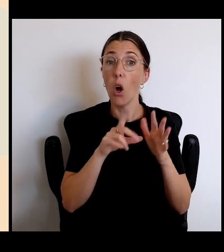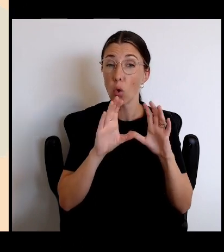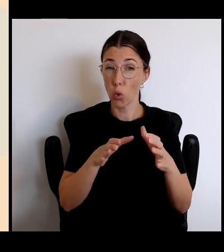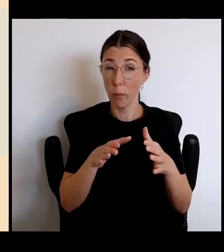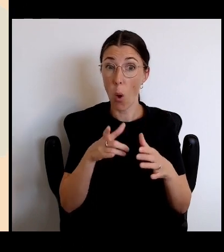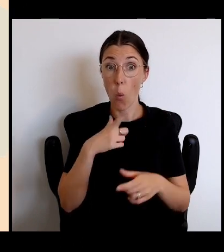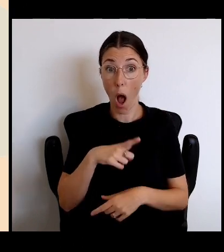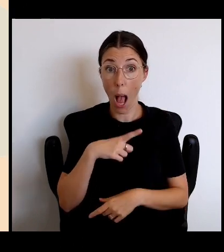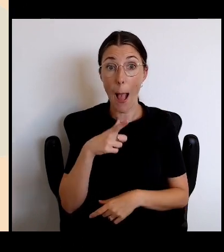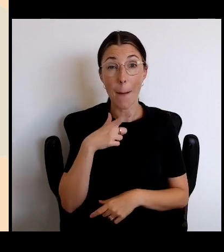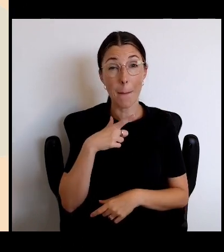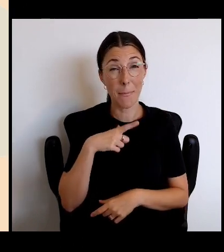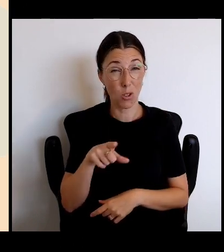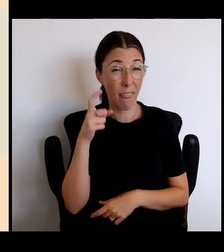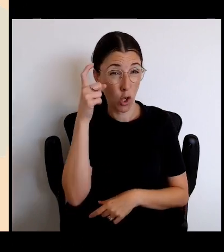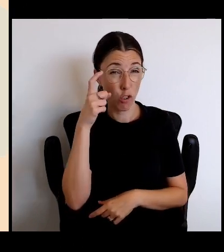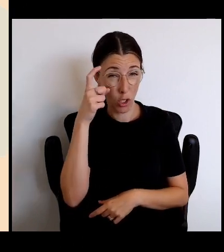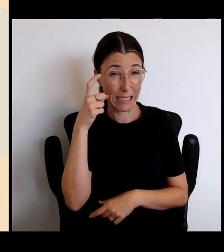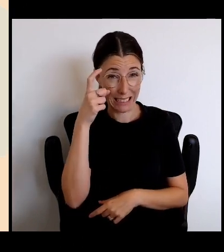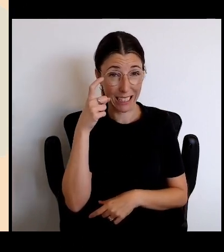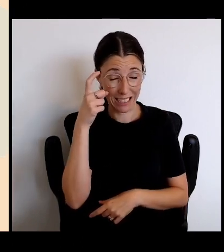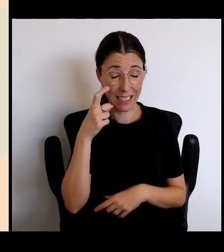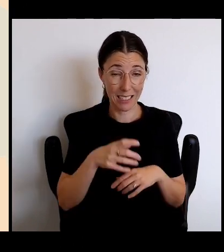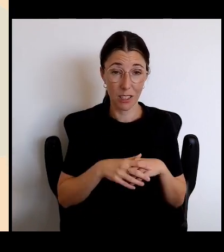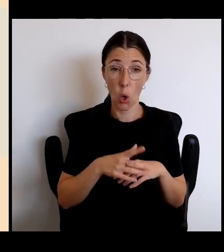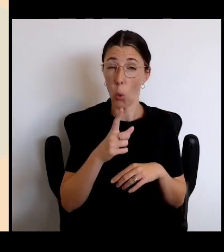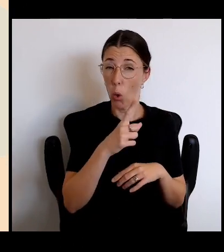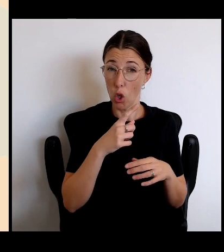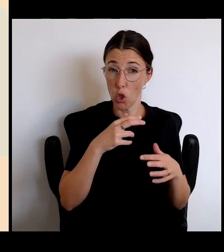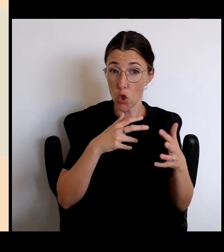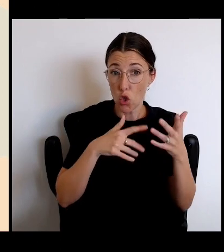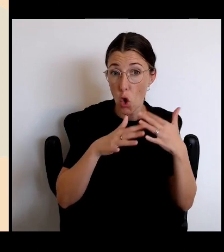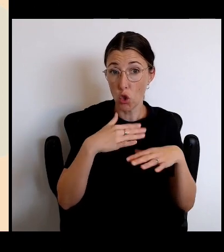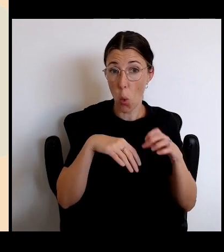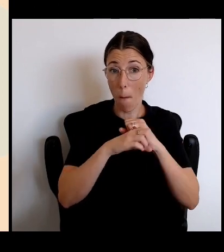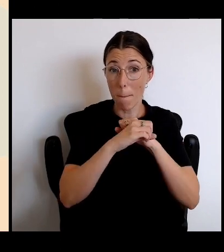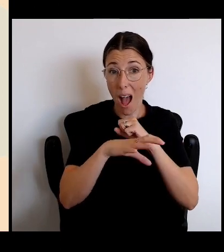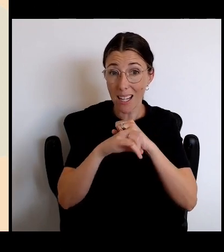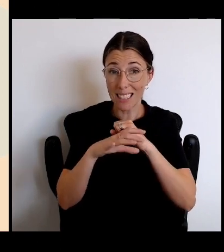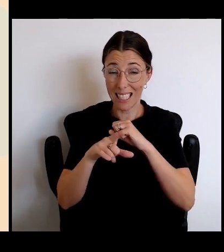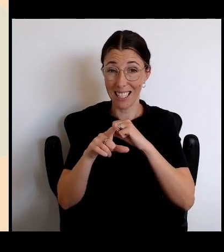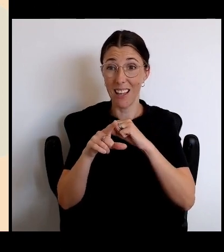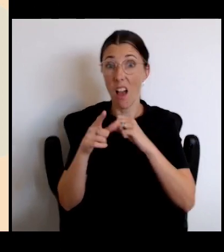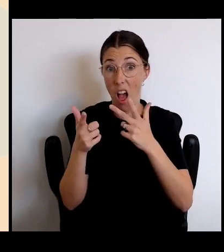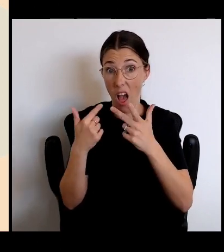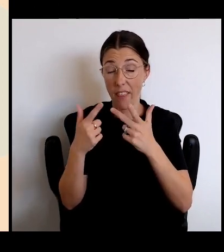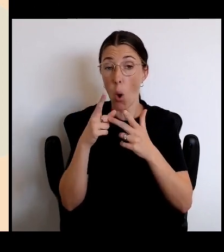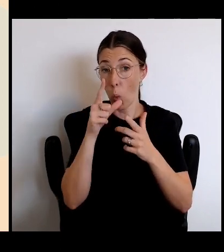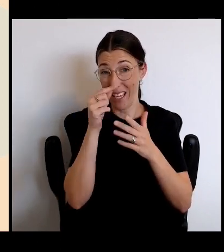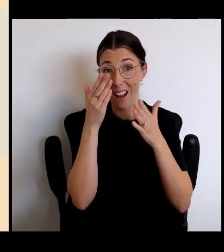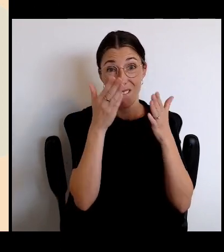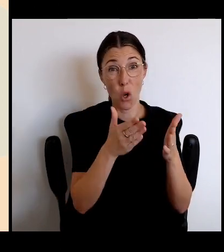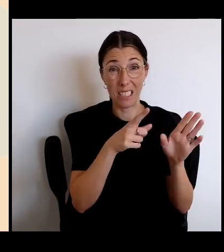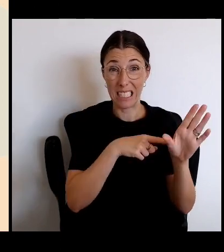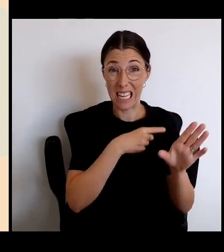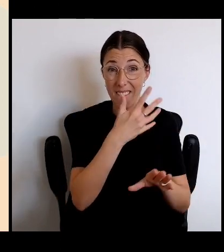as a community of public health and social marketers can actually turn our attention to the year 5, 6s and address curiosity in